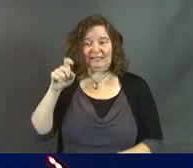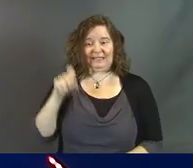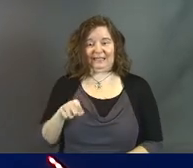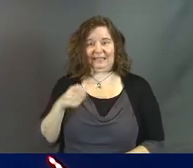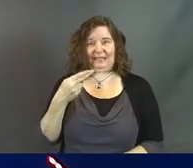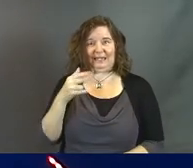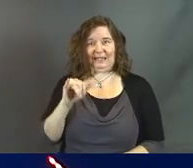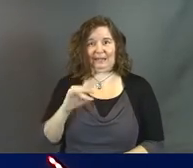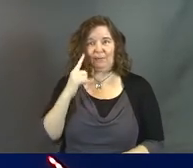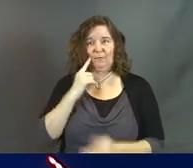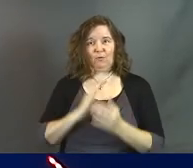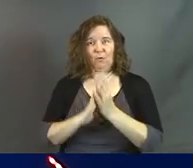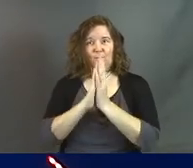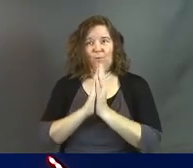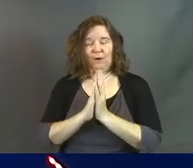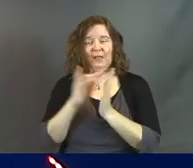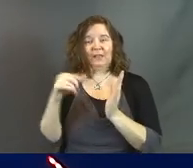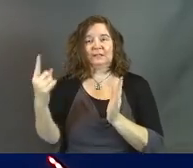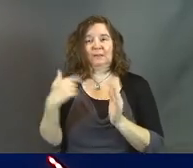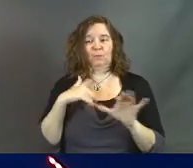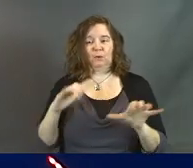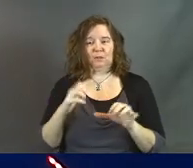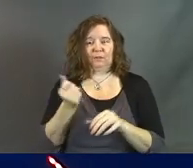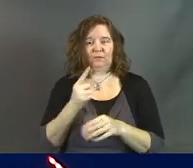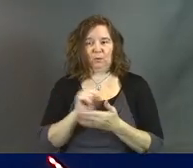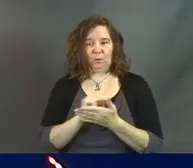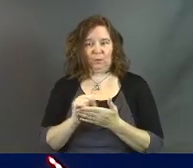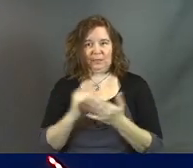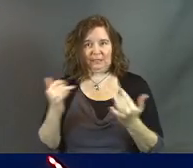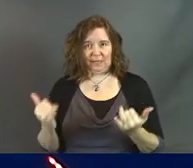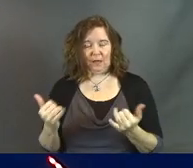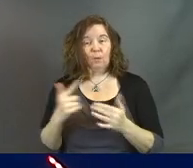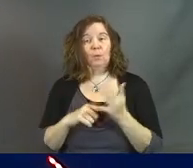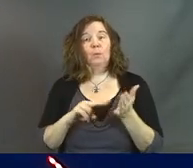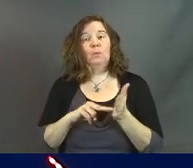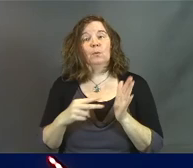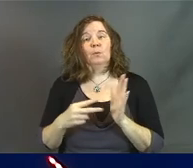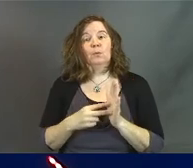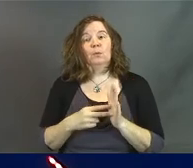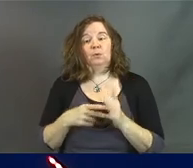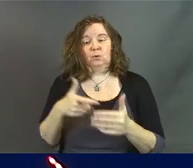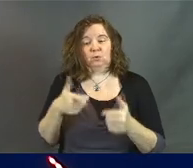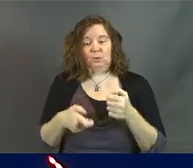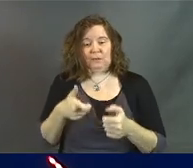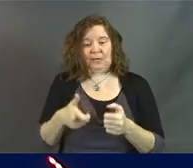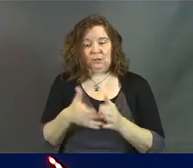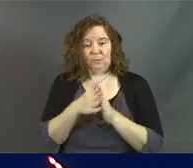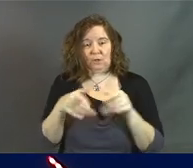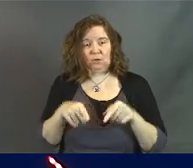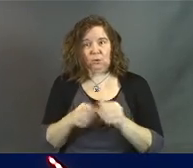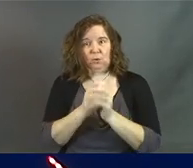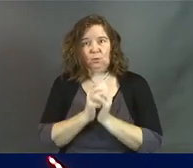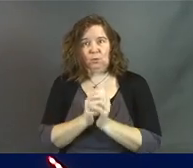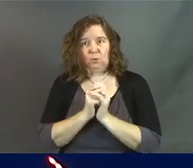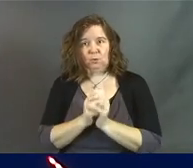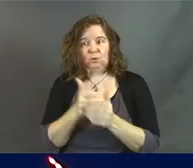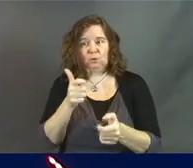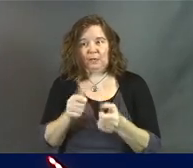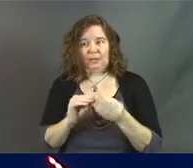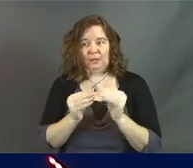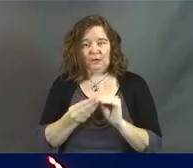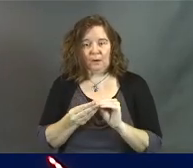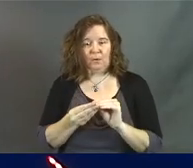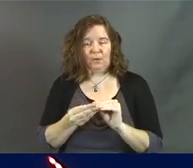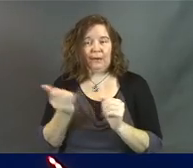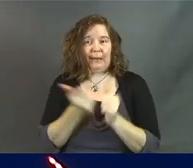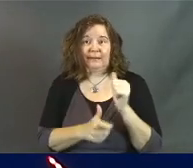for prayer. And this is something we've been doing a couple weeks now. But what it is you text in your prayer during worship, and you can text that number,